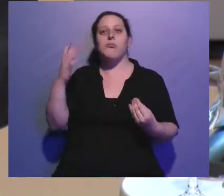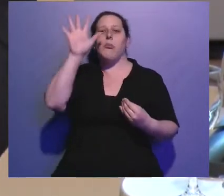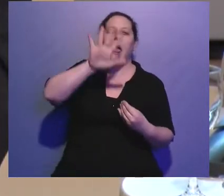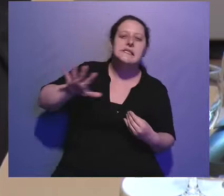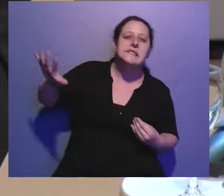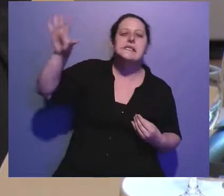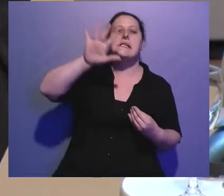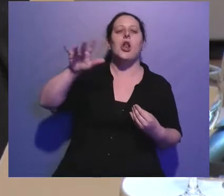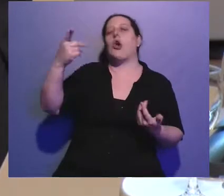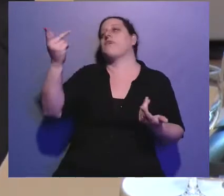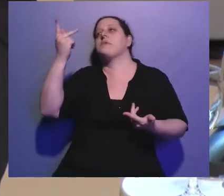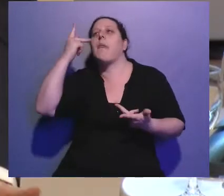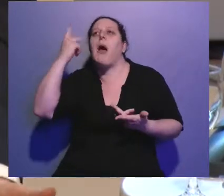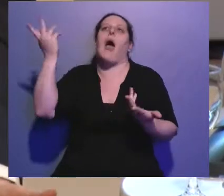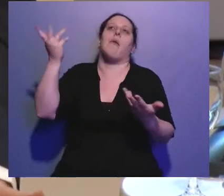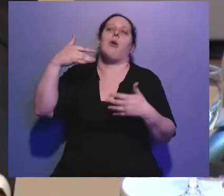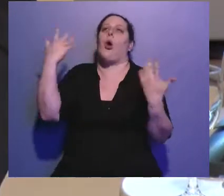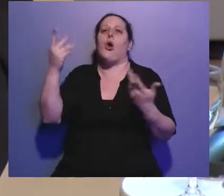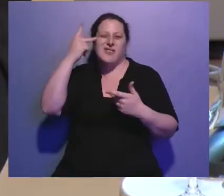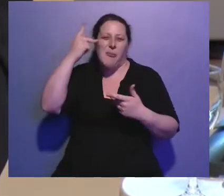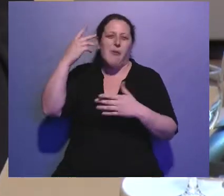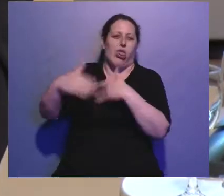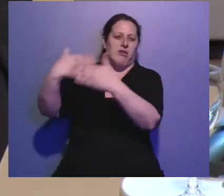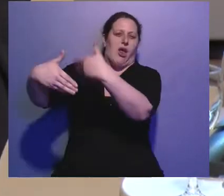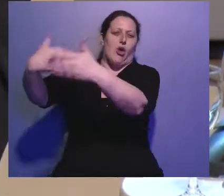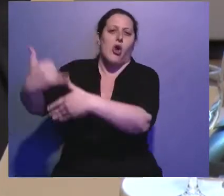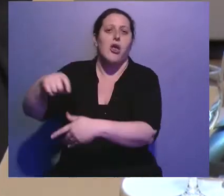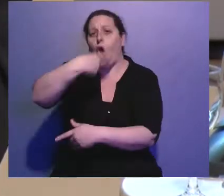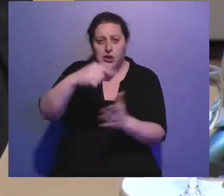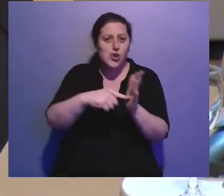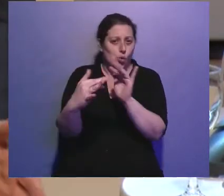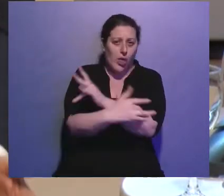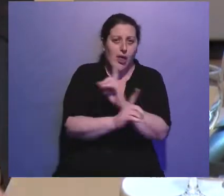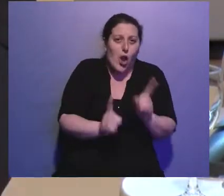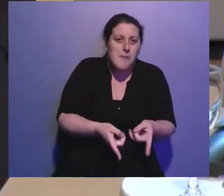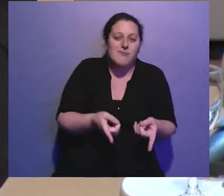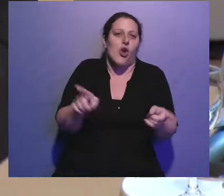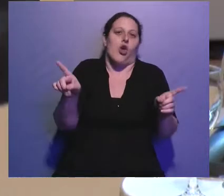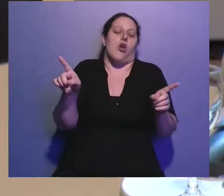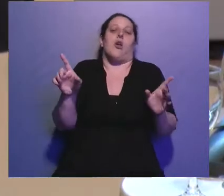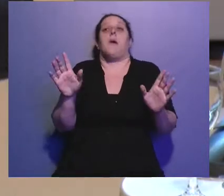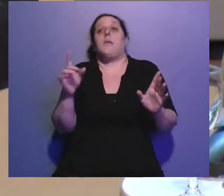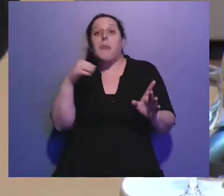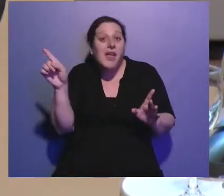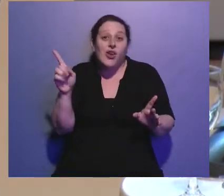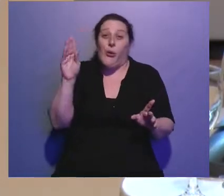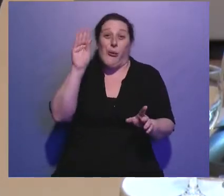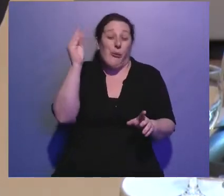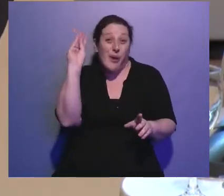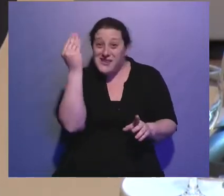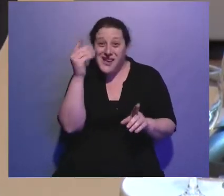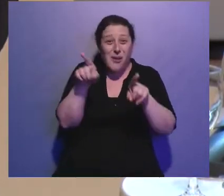multiplying effect. Sao Paulo, or any Brazilian citizen, even though Brazil